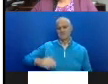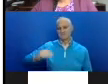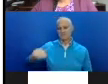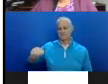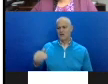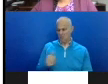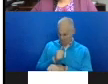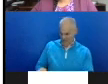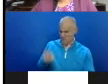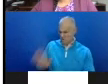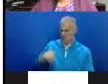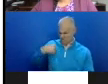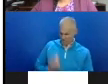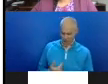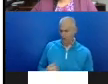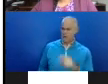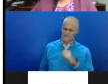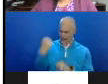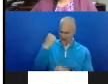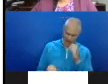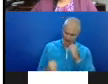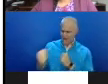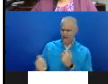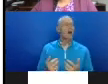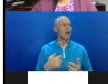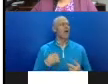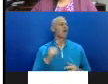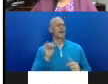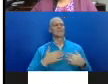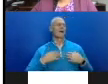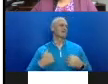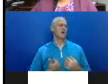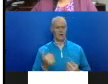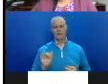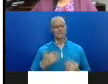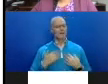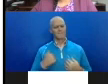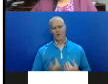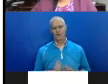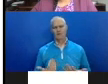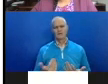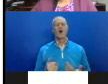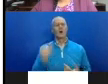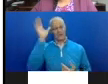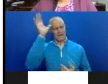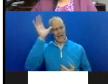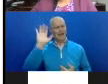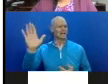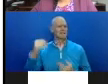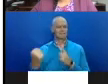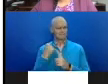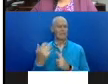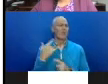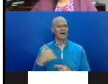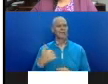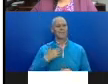for their violence that they experience. Well, women can just import that into this relationship where they were responsible for dad's violence or whatever. Now they're